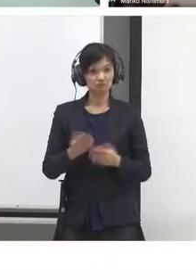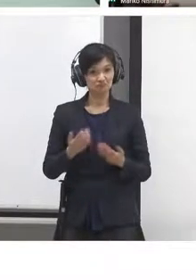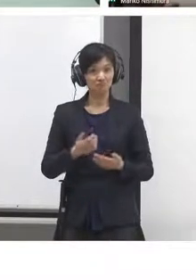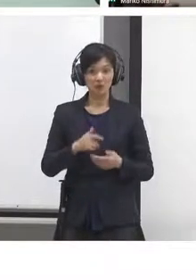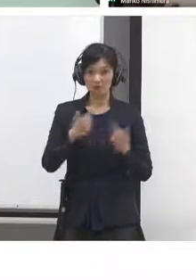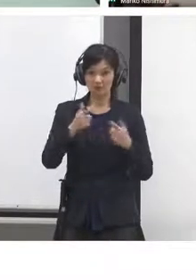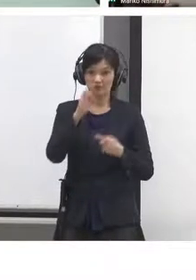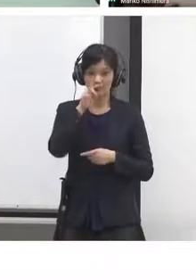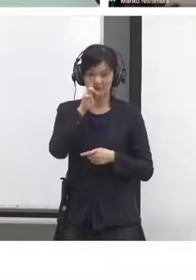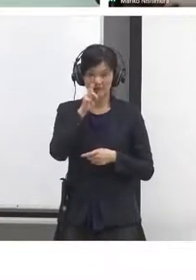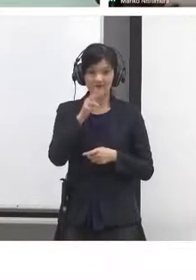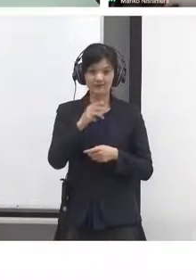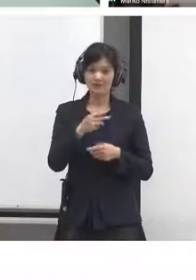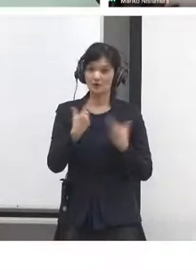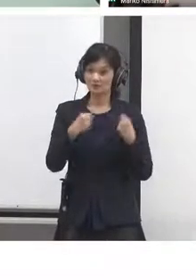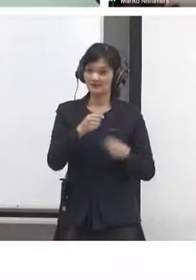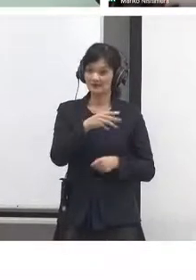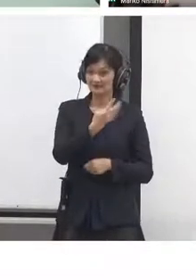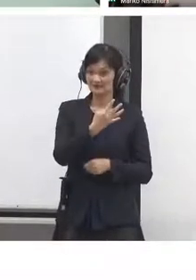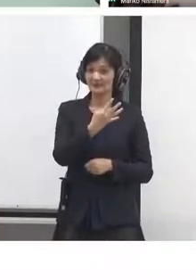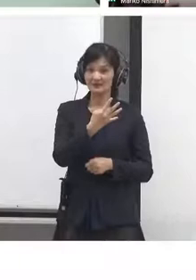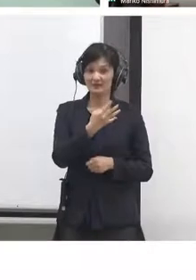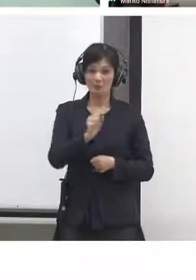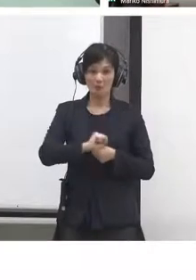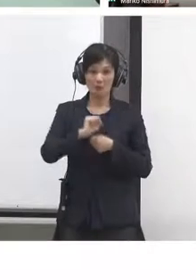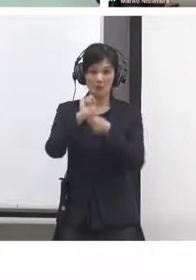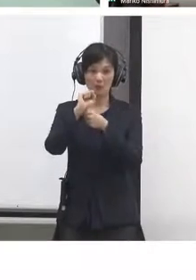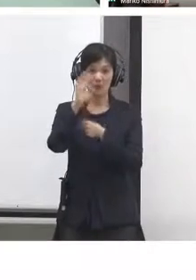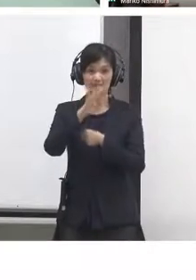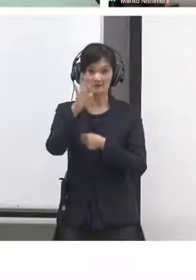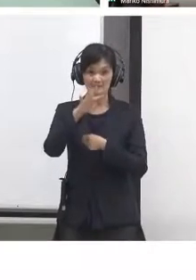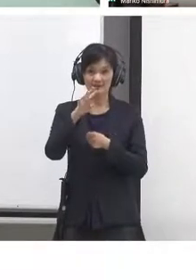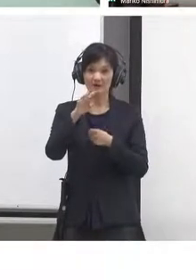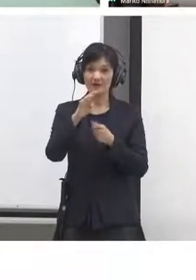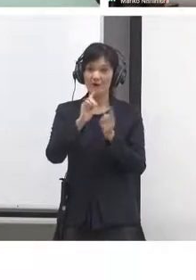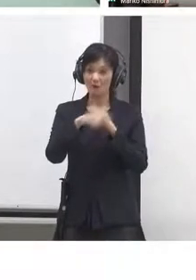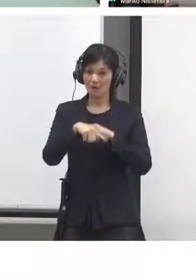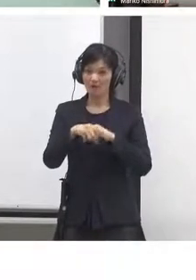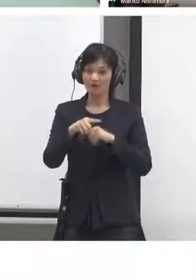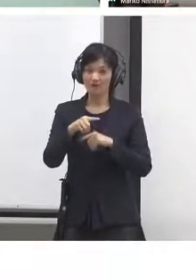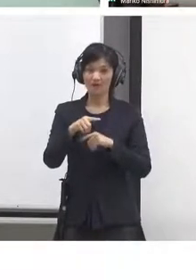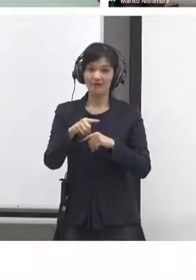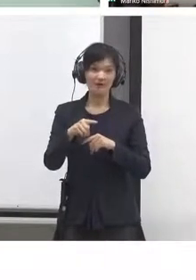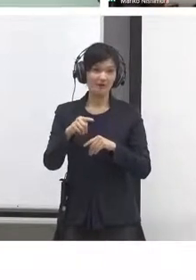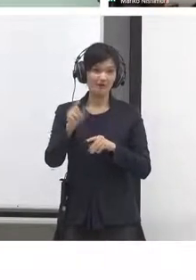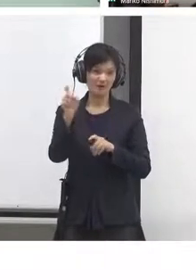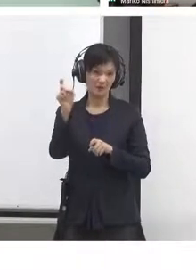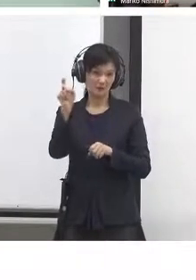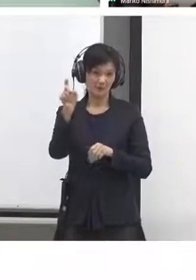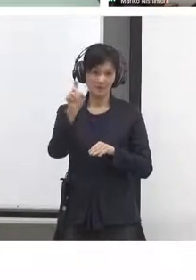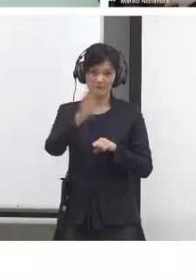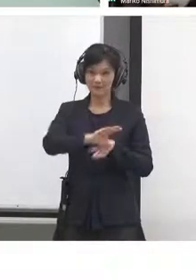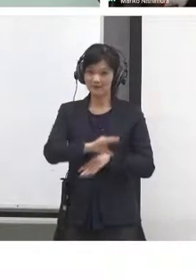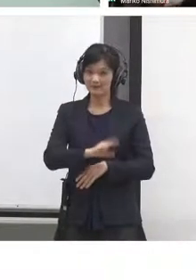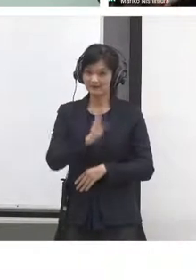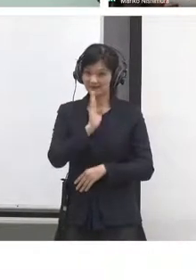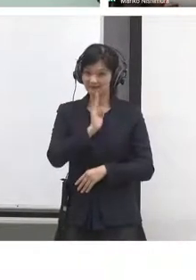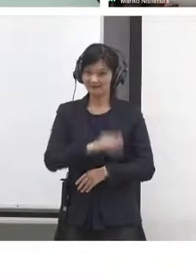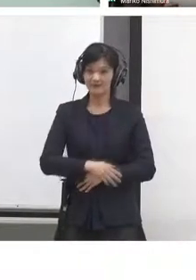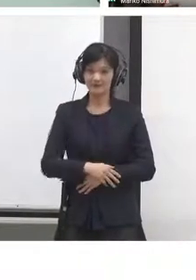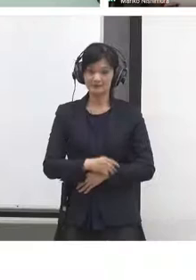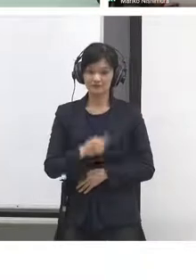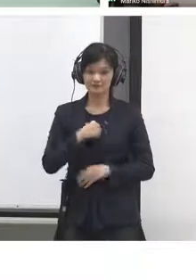evolving. Yeah, so some when we're facing some crisis, this is where people started to want to